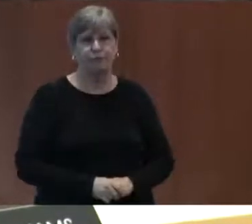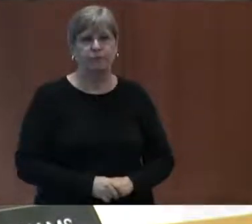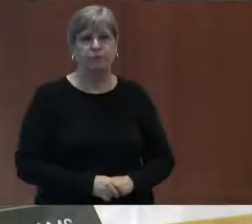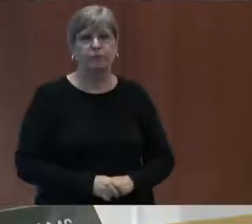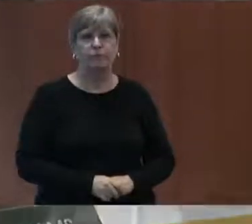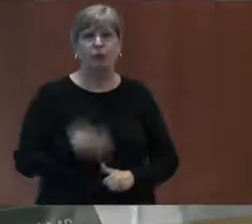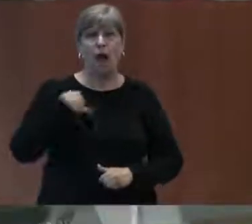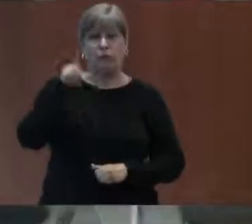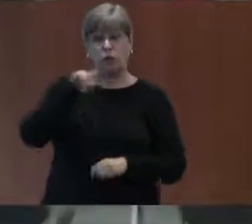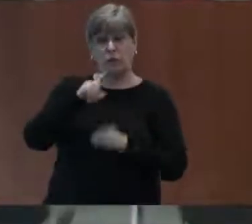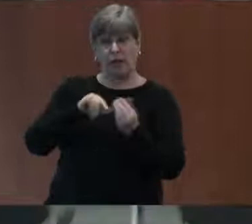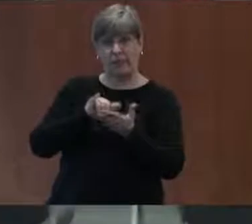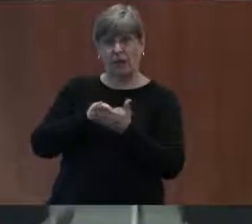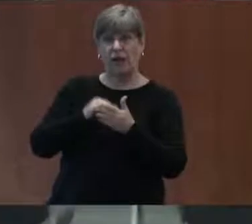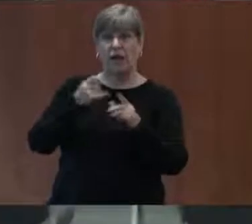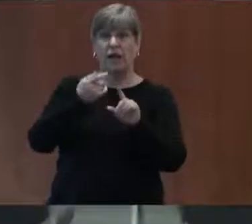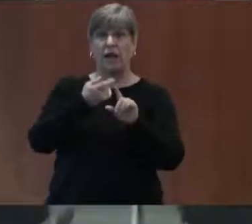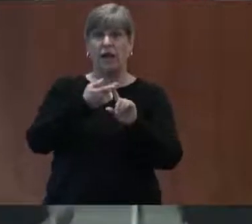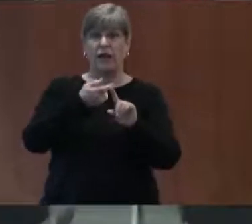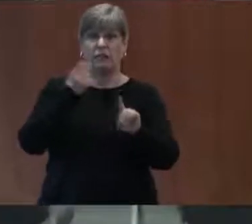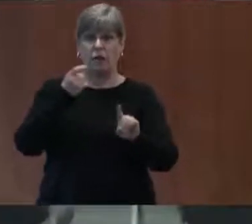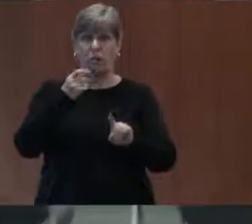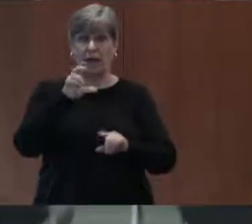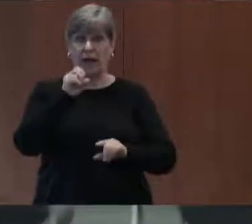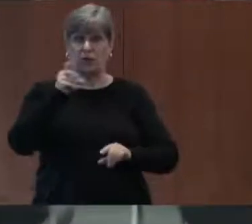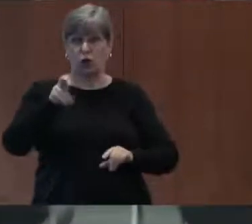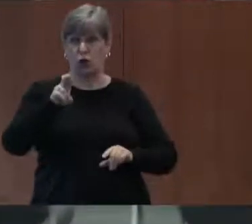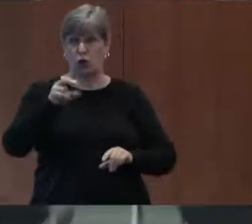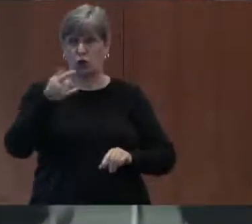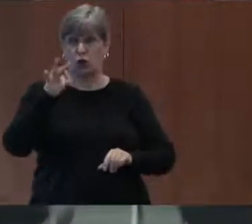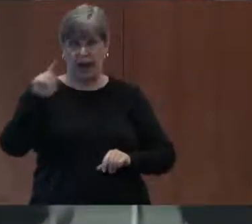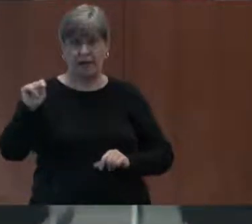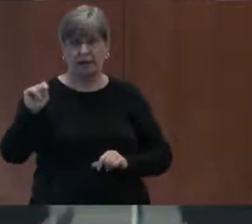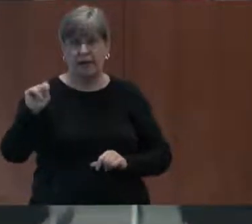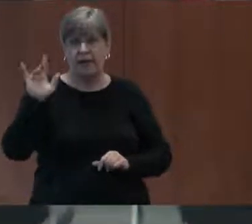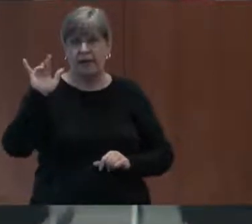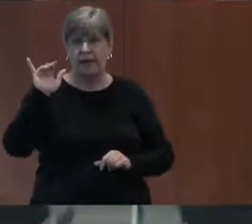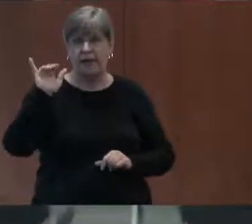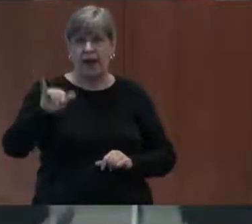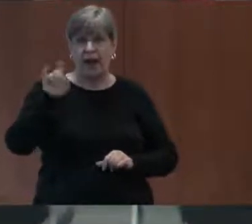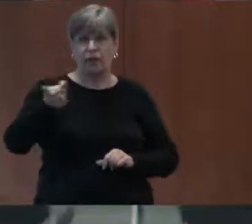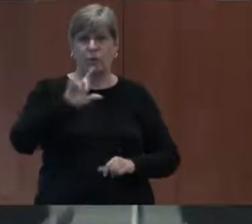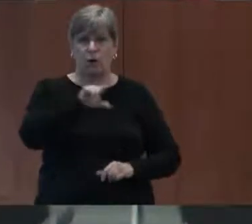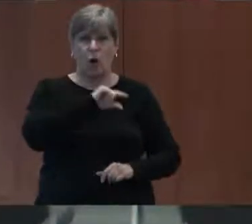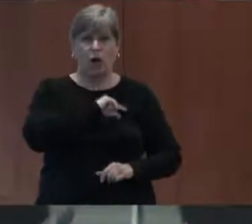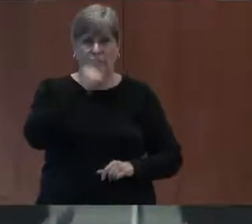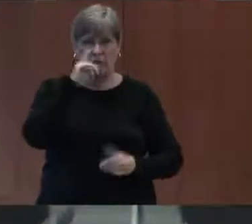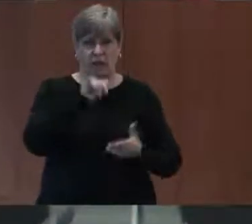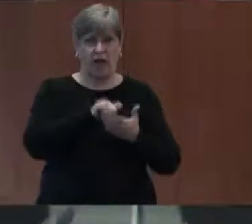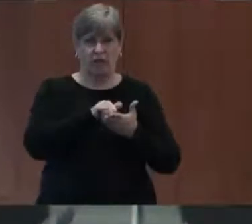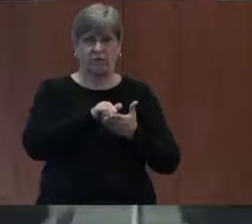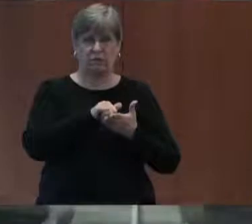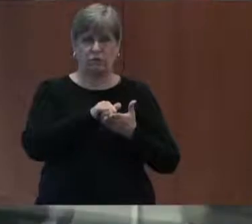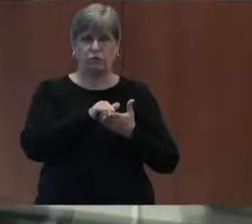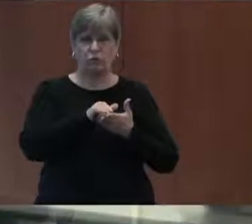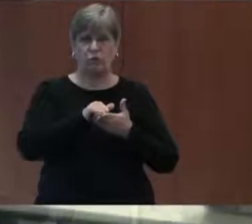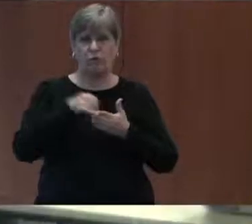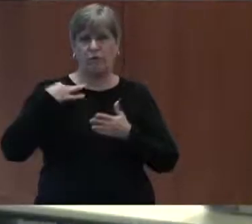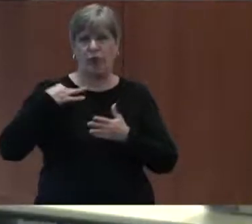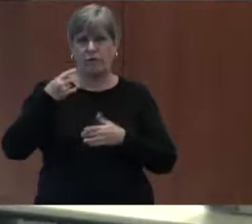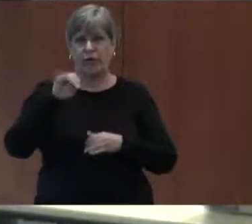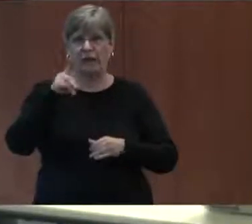I have a question about that. It comes from the ESSER grant, correct? So Yes. that's, and how did we qualify that for the ESSER grant? We're spreading the kids